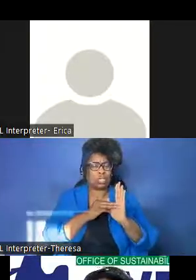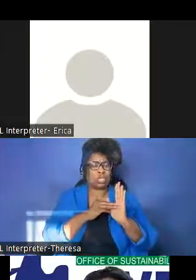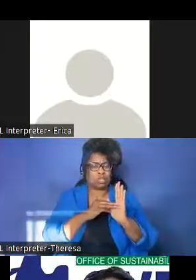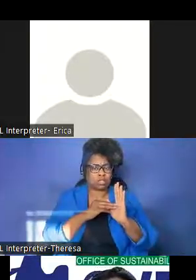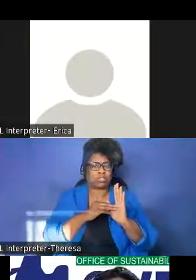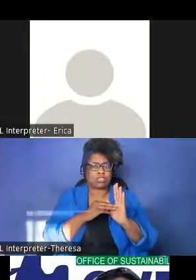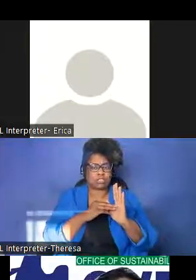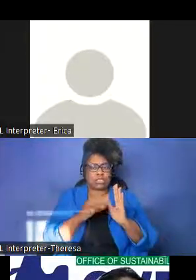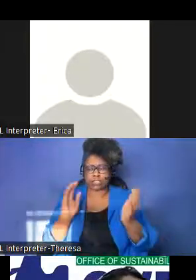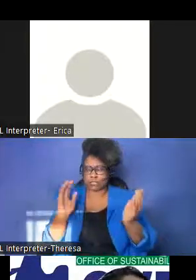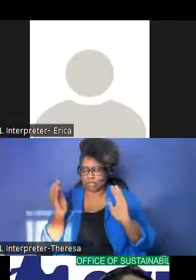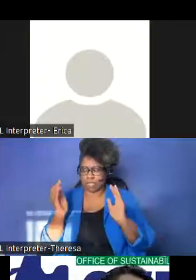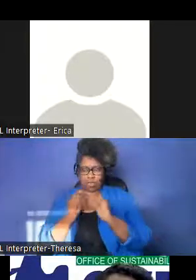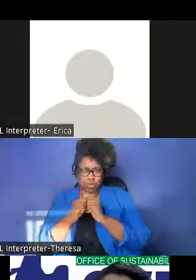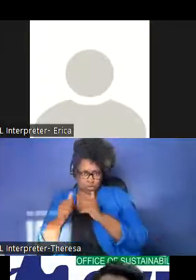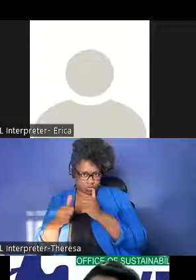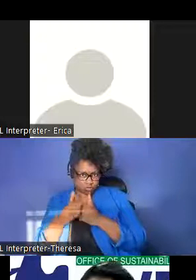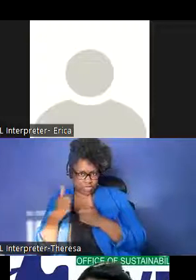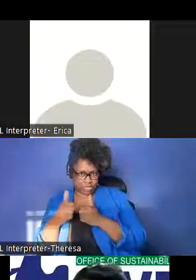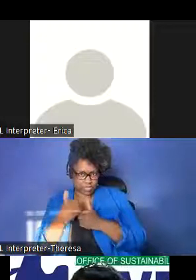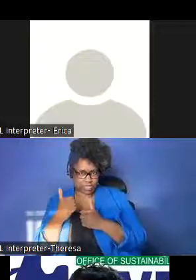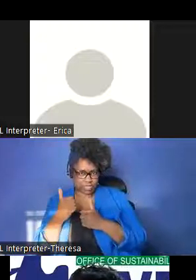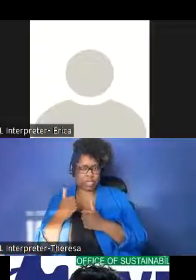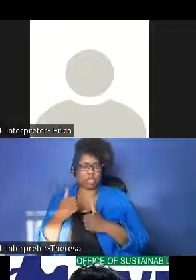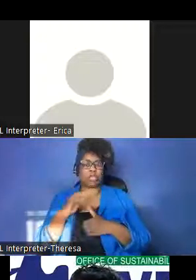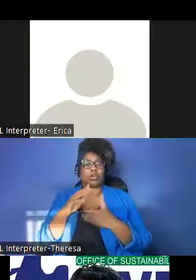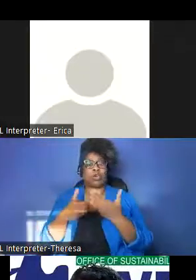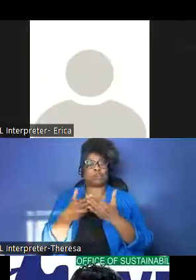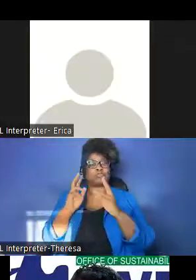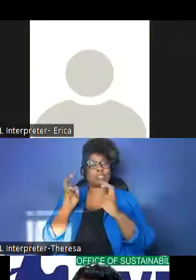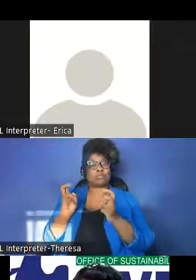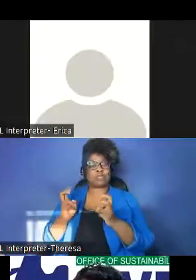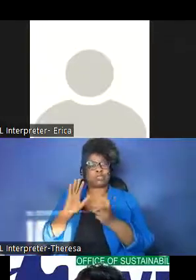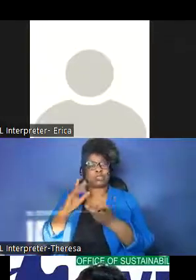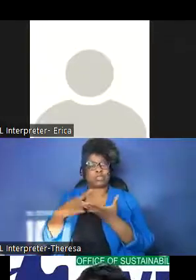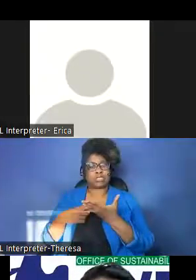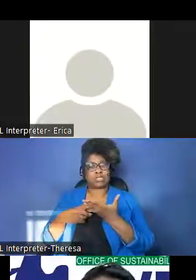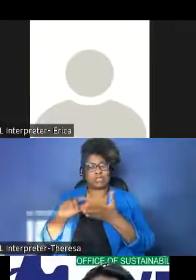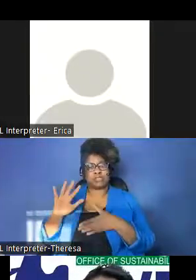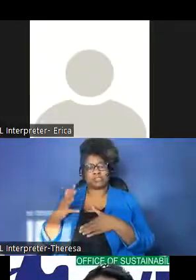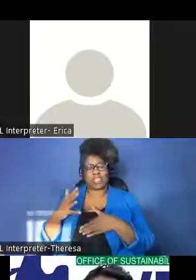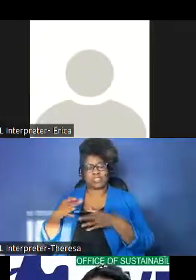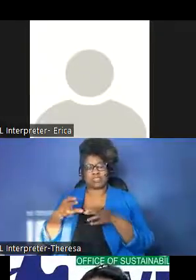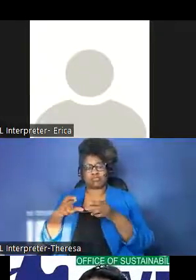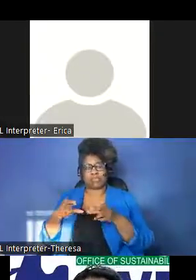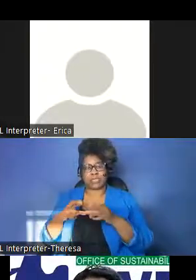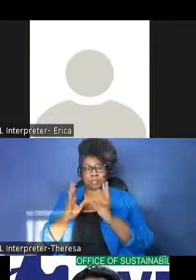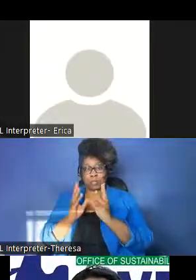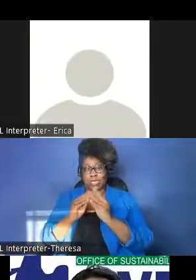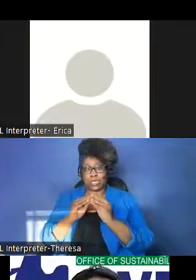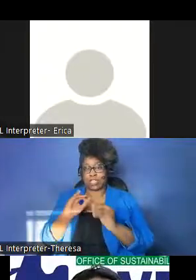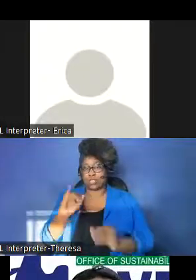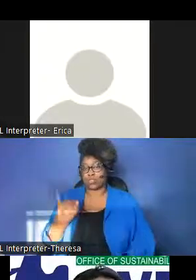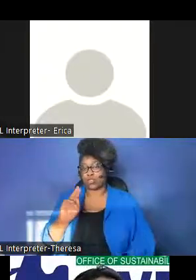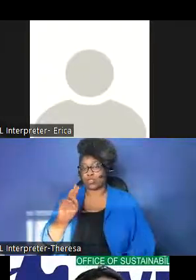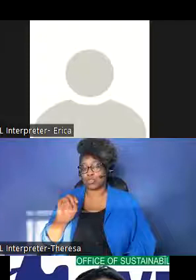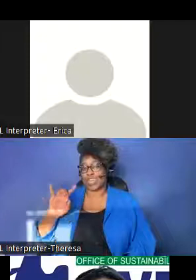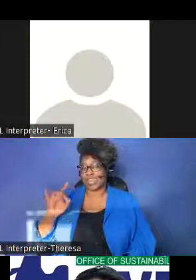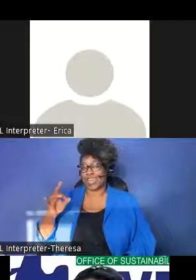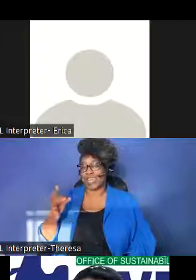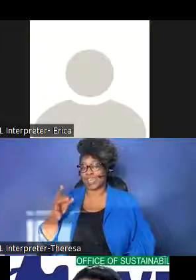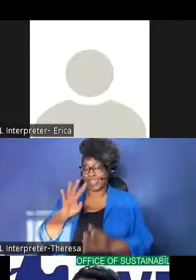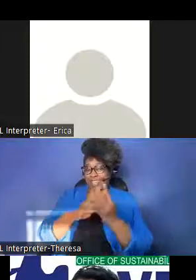risks as we understand it. And we'll be covering all of these topics in our 5th regional meeting on June 8th. Mark your